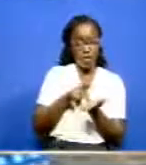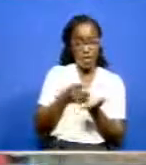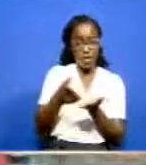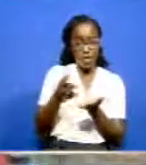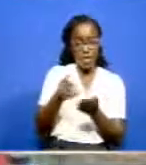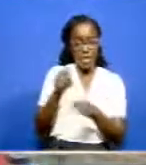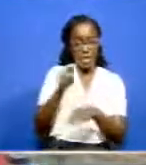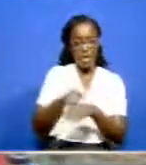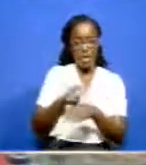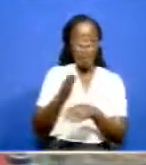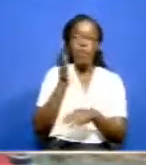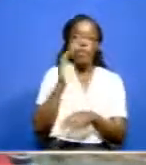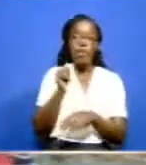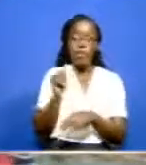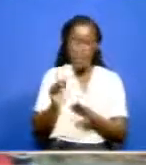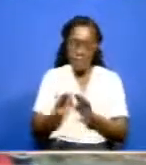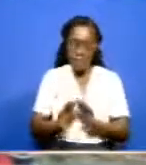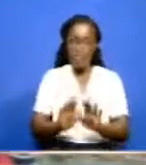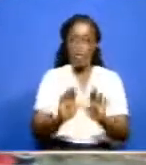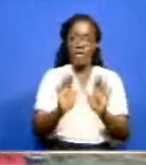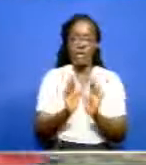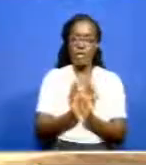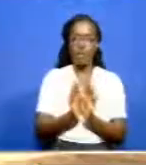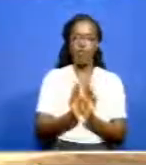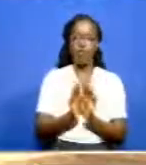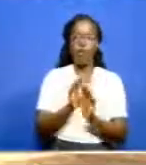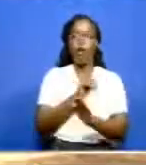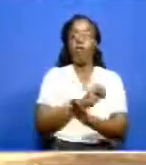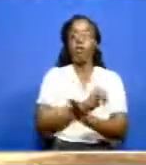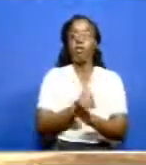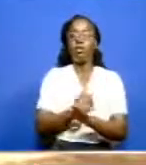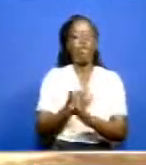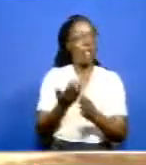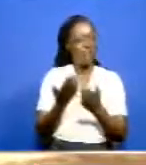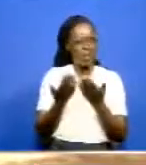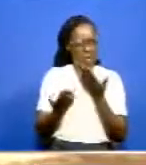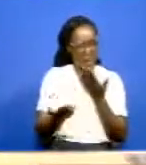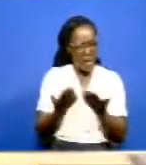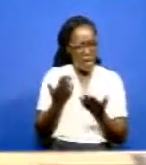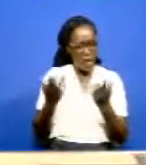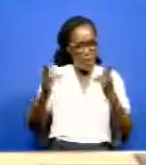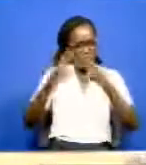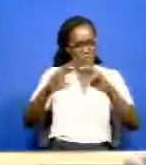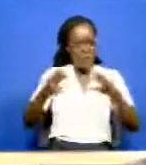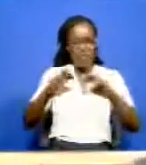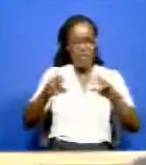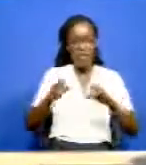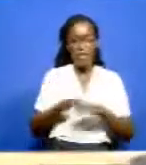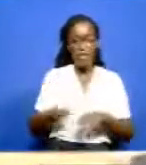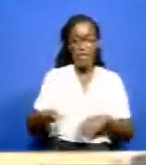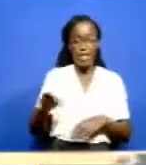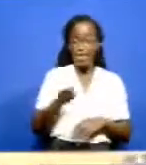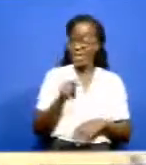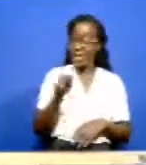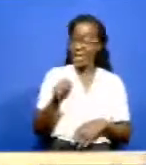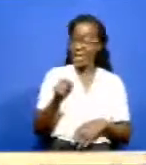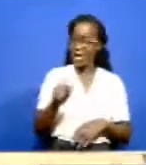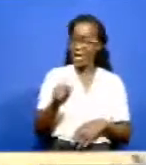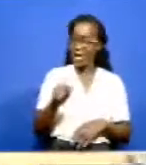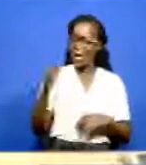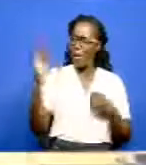the grandmother left it. They are calling on authorities to investigate the matter.